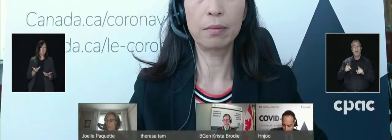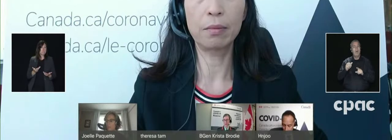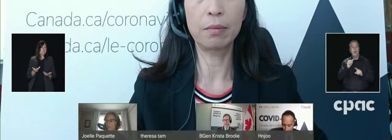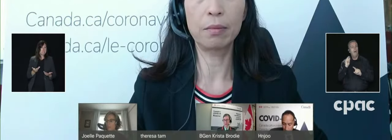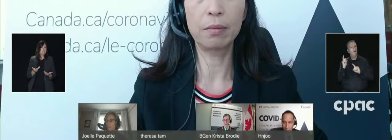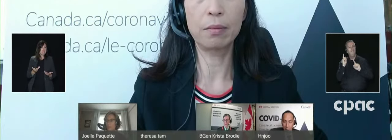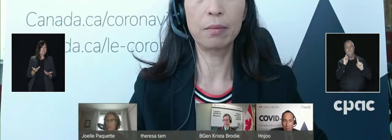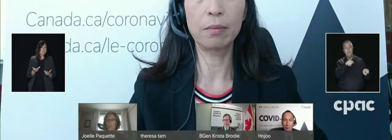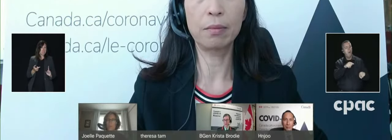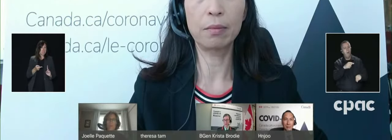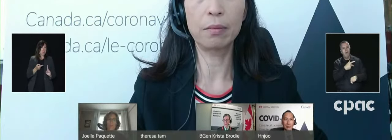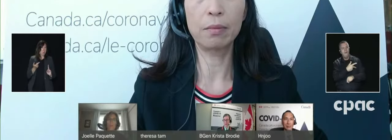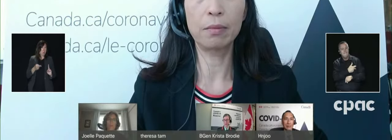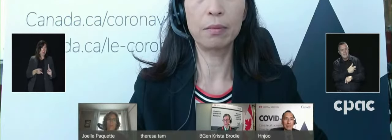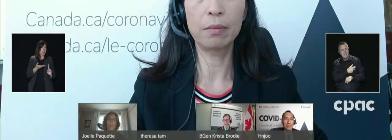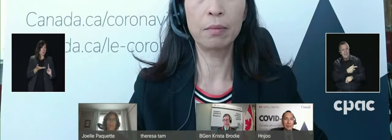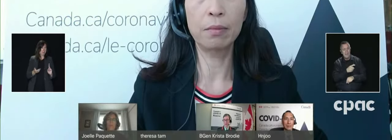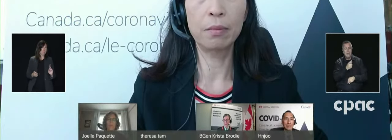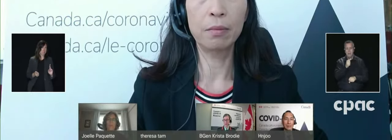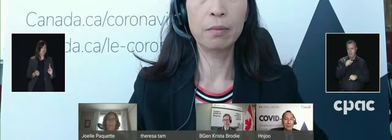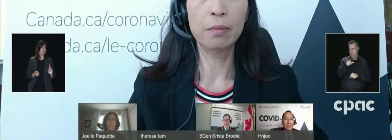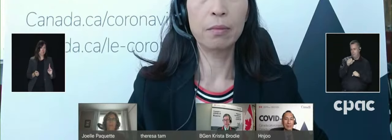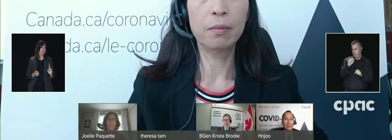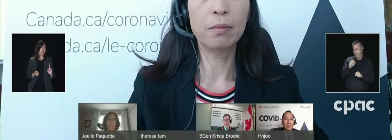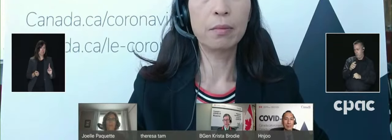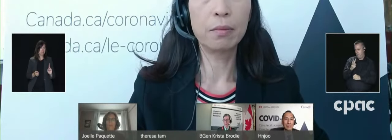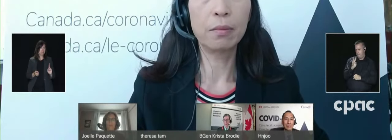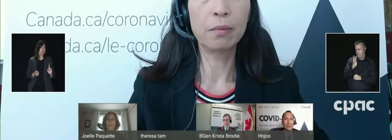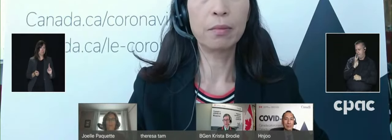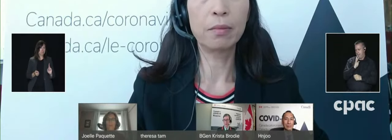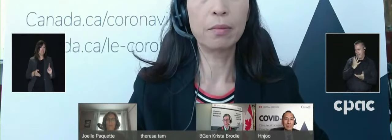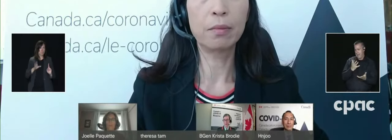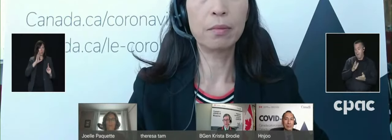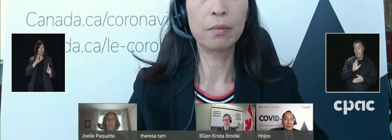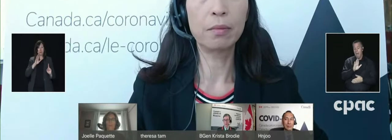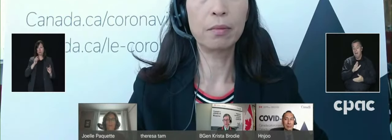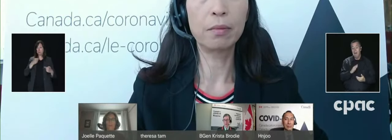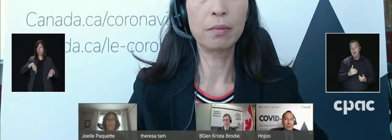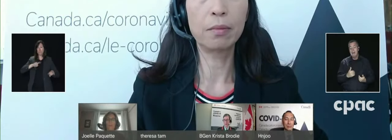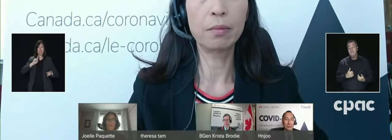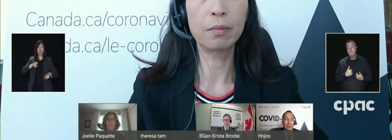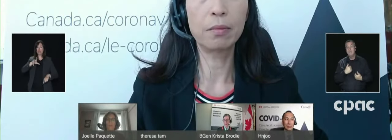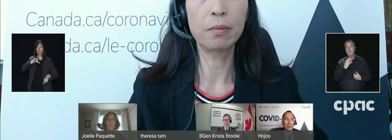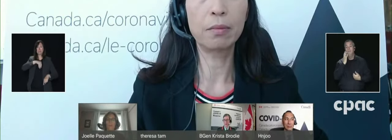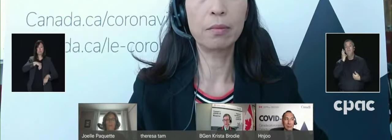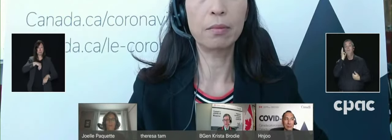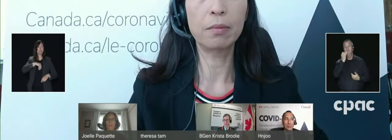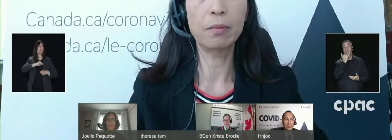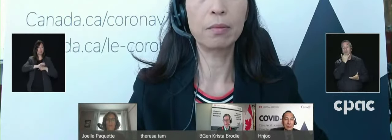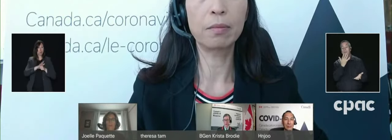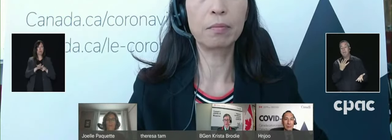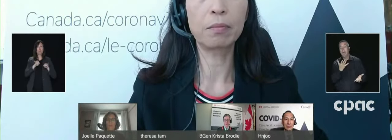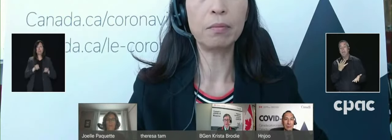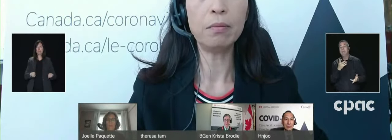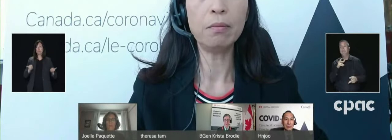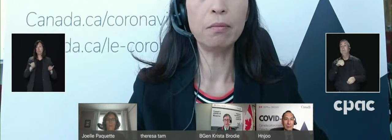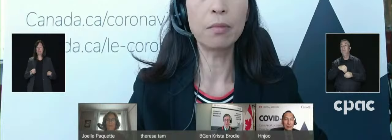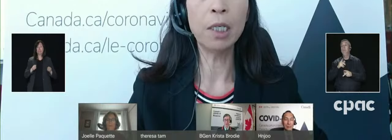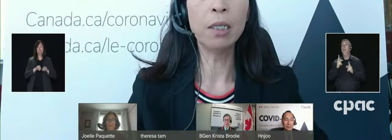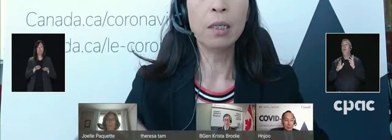look like? Will society normalize with a certain level of COVID at some point? What will that look like?